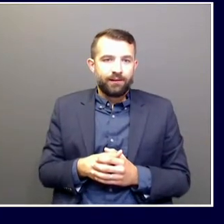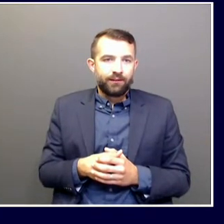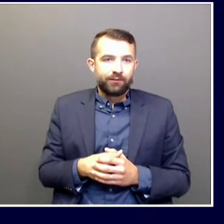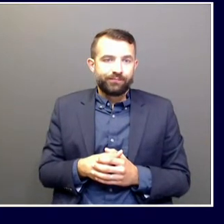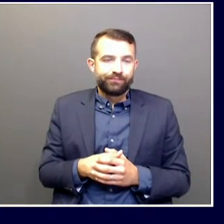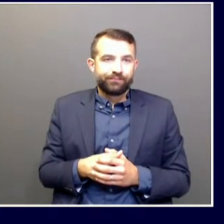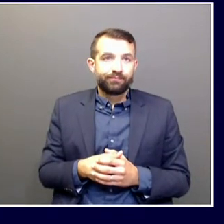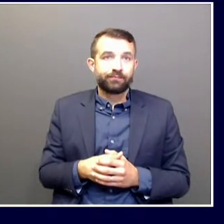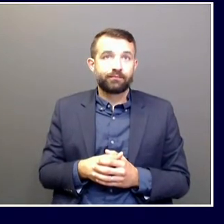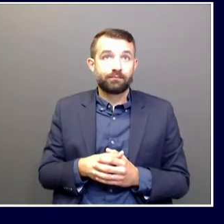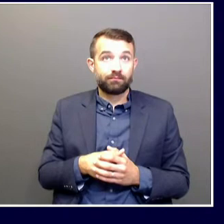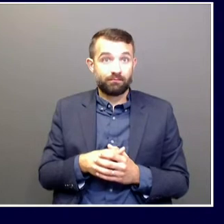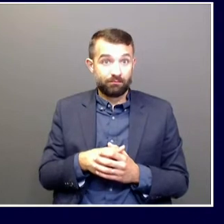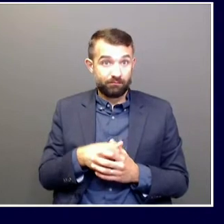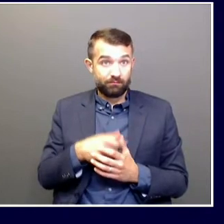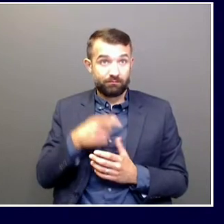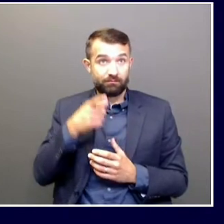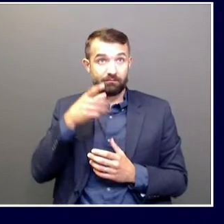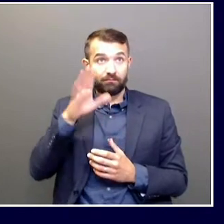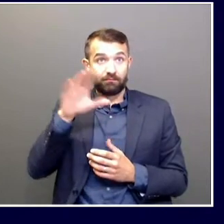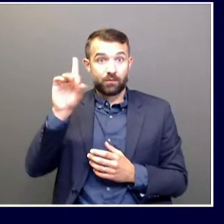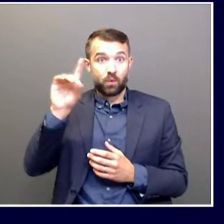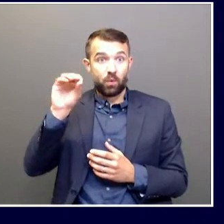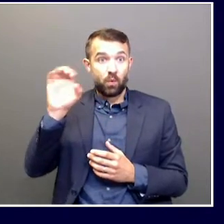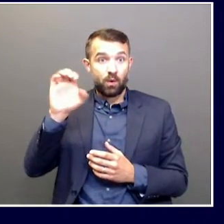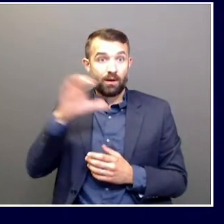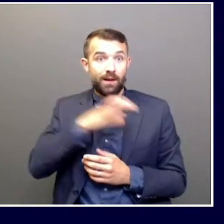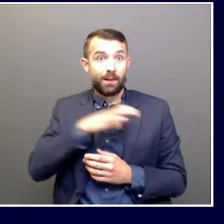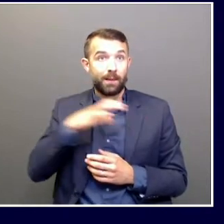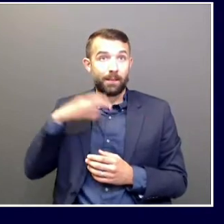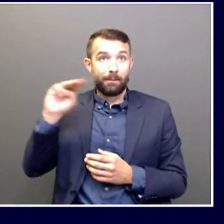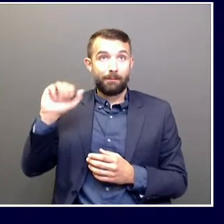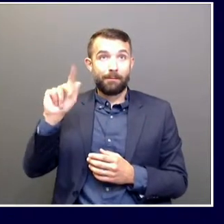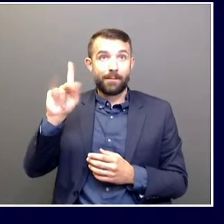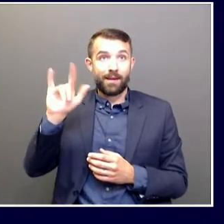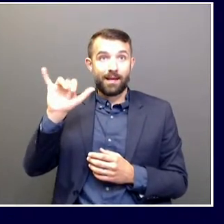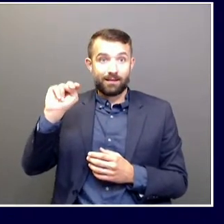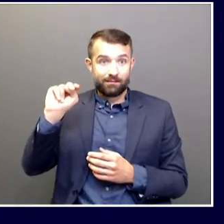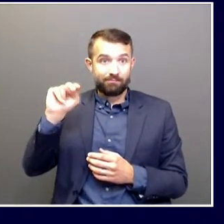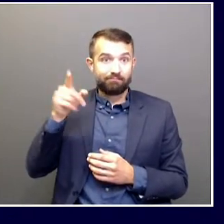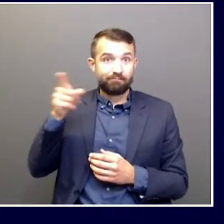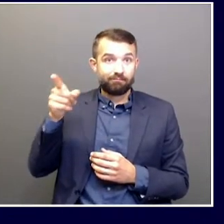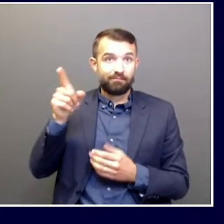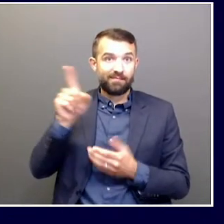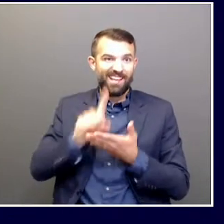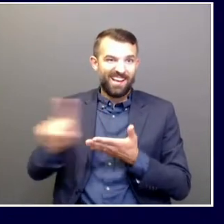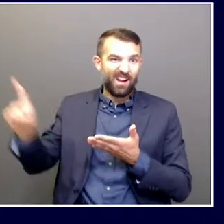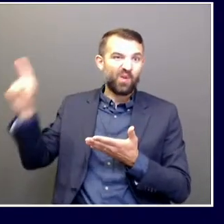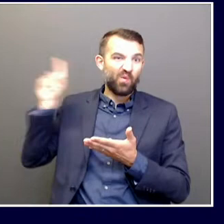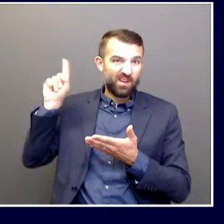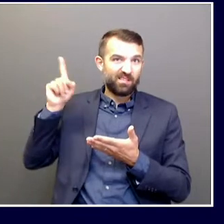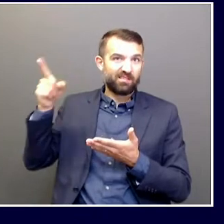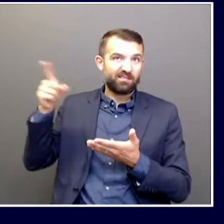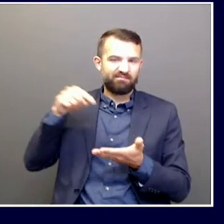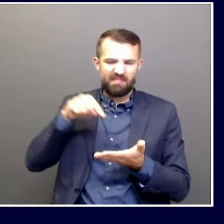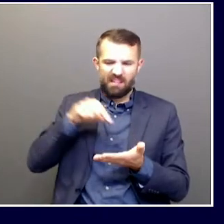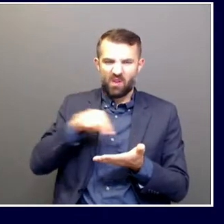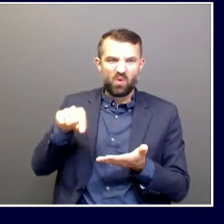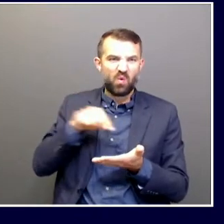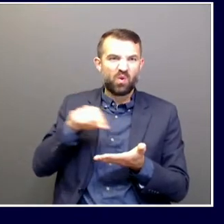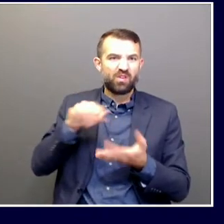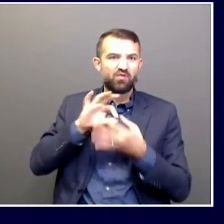Commissioner Mackin last week or earlier this week regarding the state plan agreement